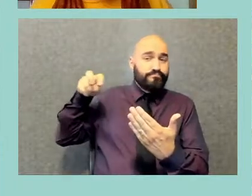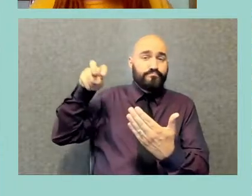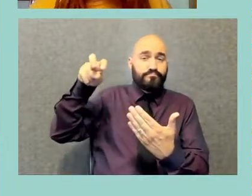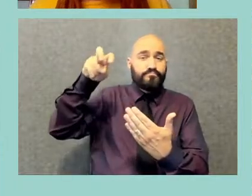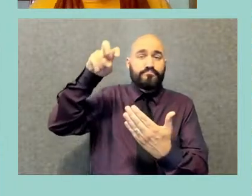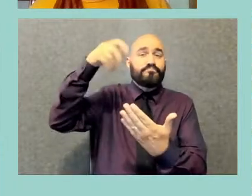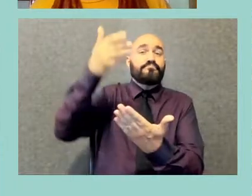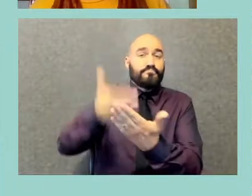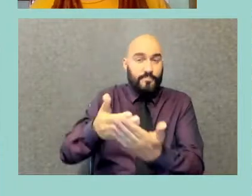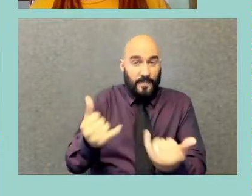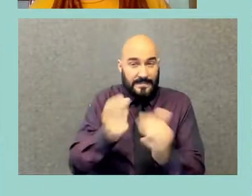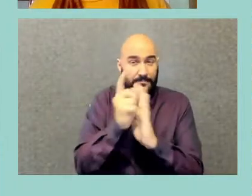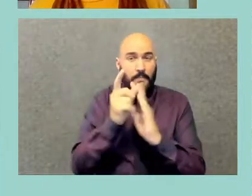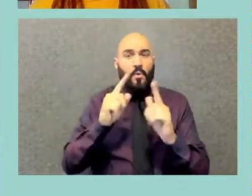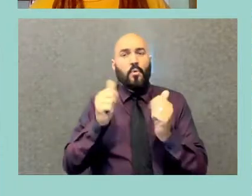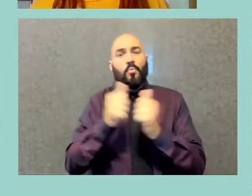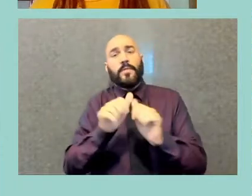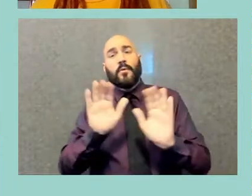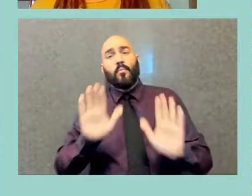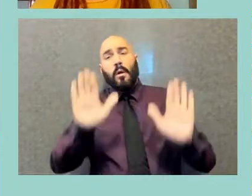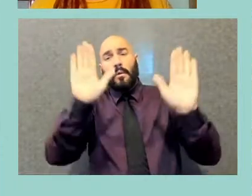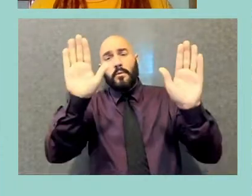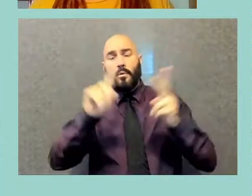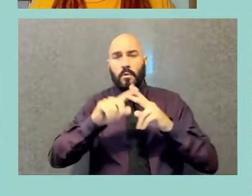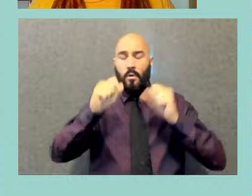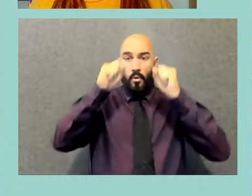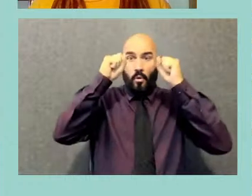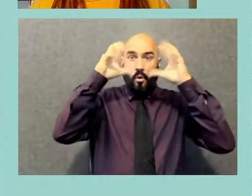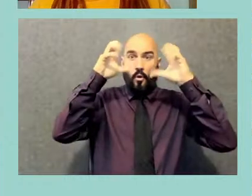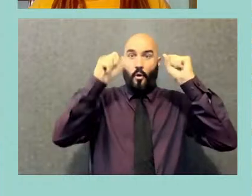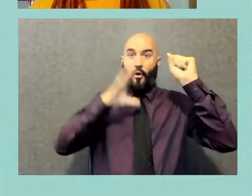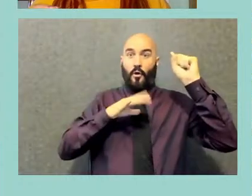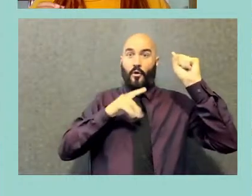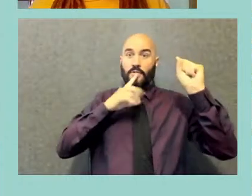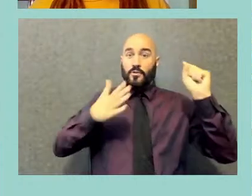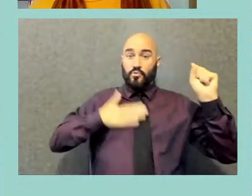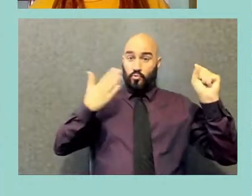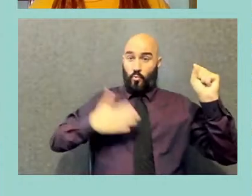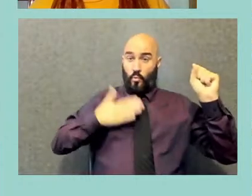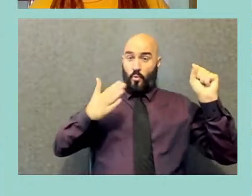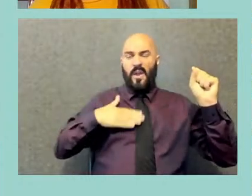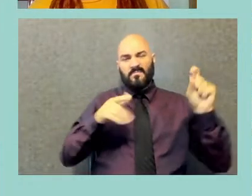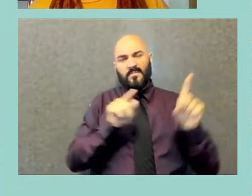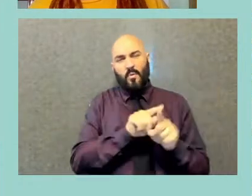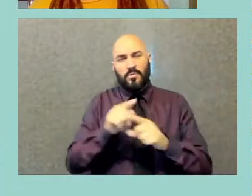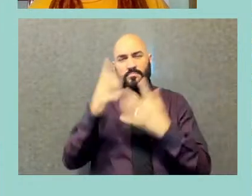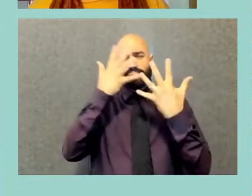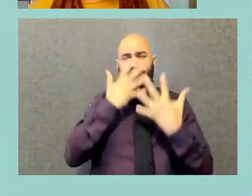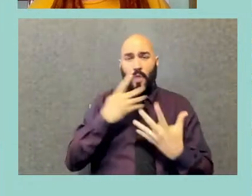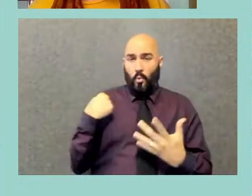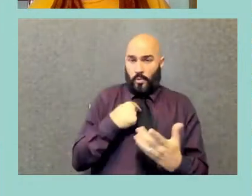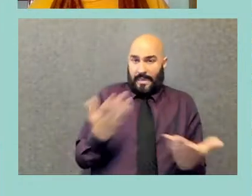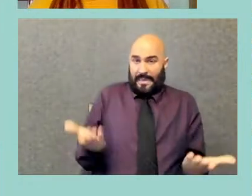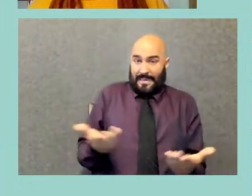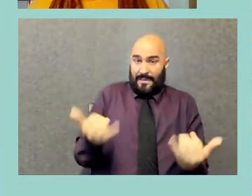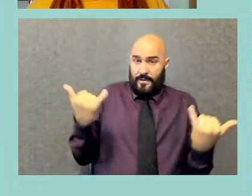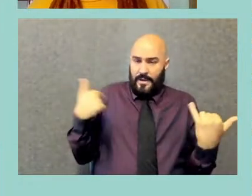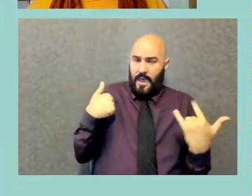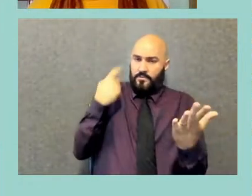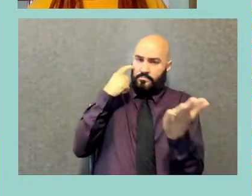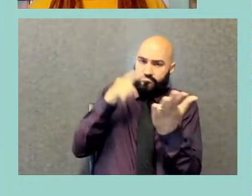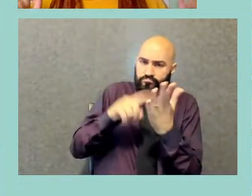and awe and joy and sorrow, we are here to acknowledge your